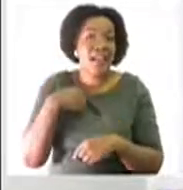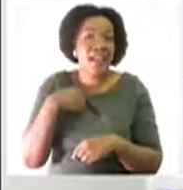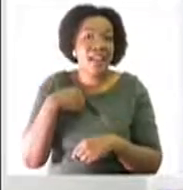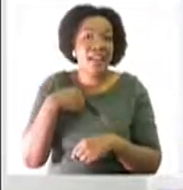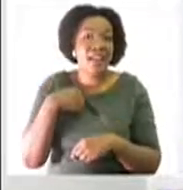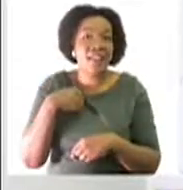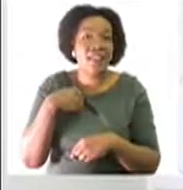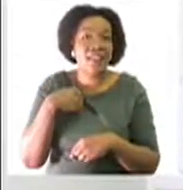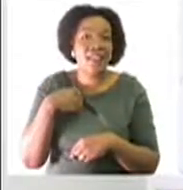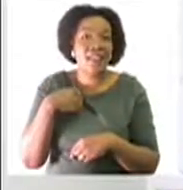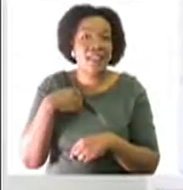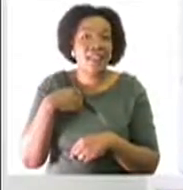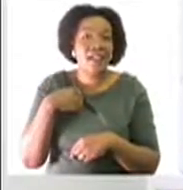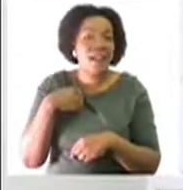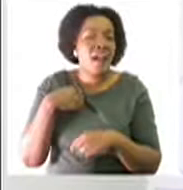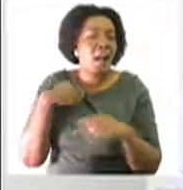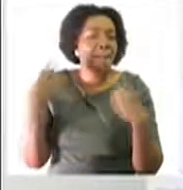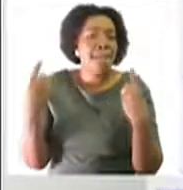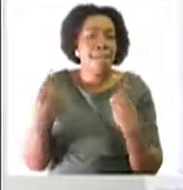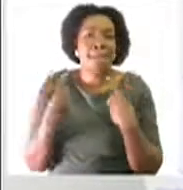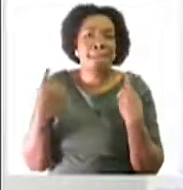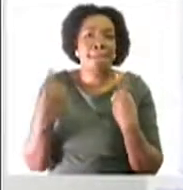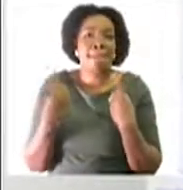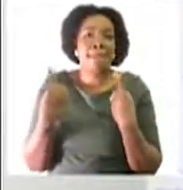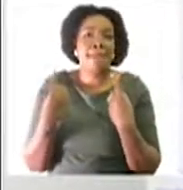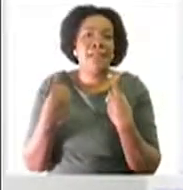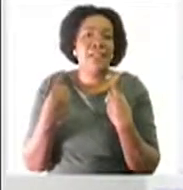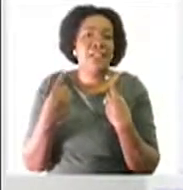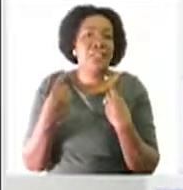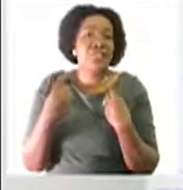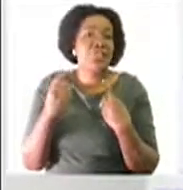I play?